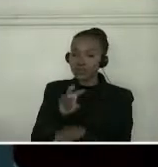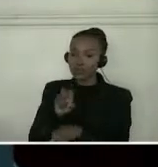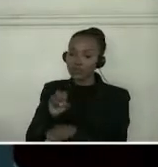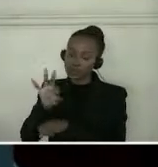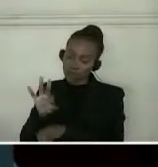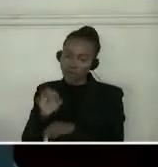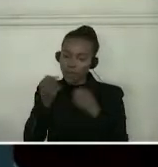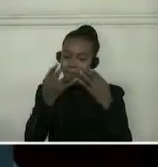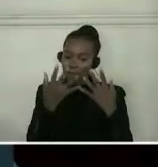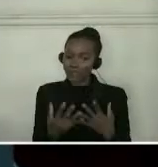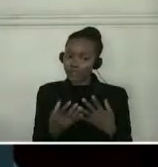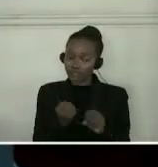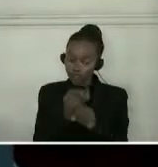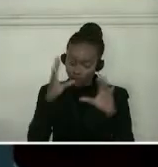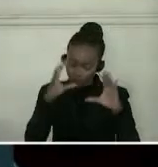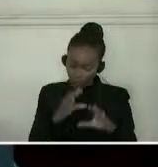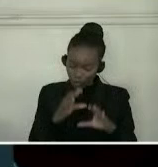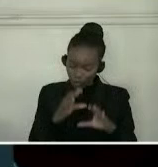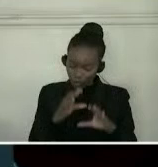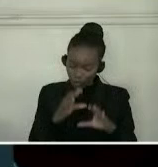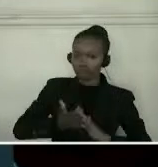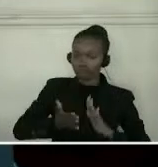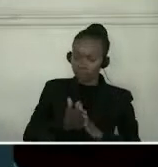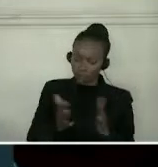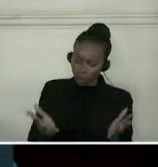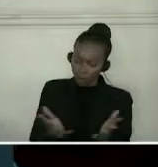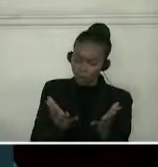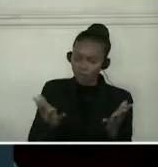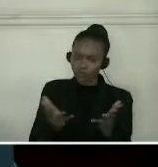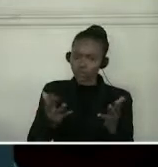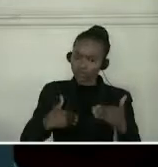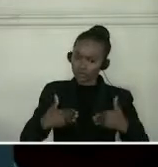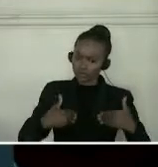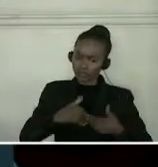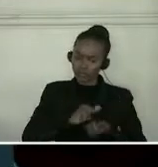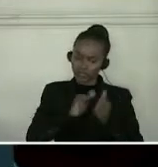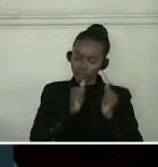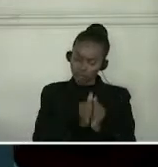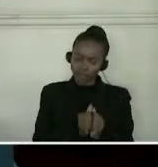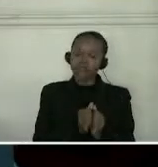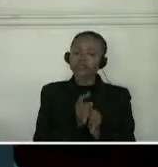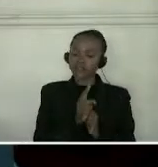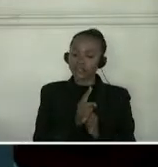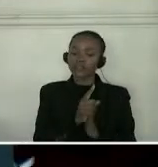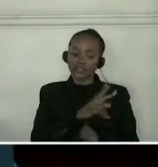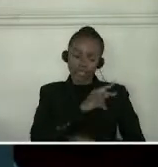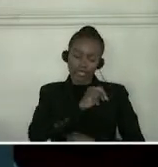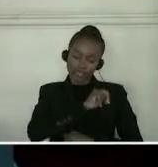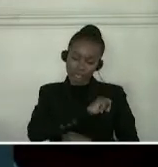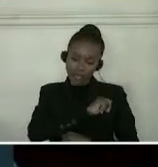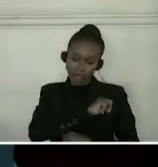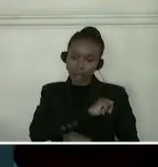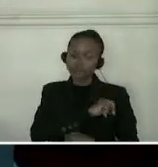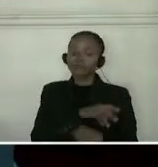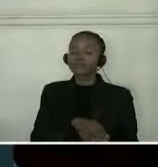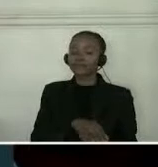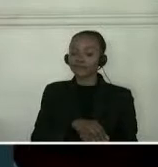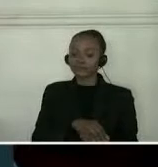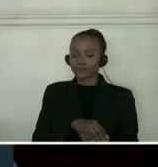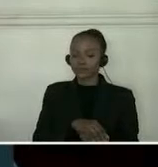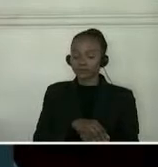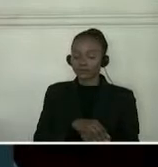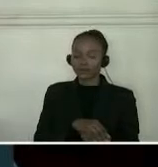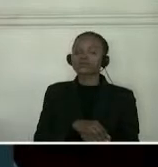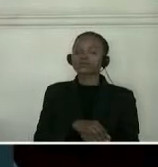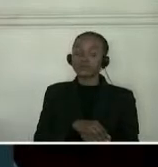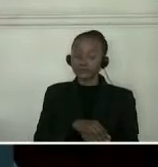development administration and funding for sports in quesadilla shrinking from 2021 2022 budget moreover